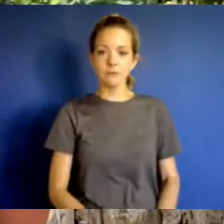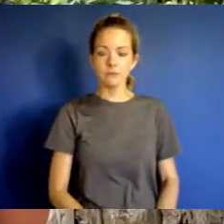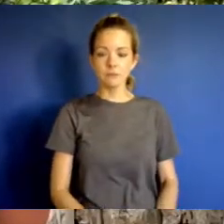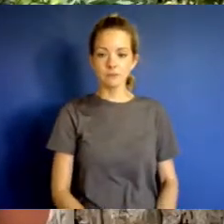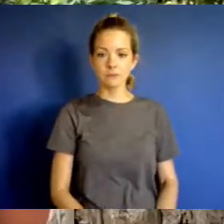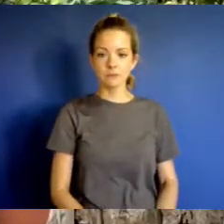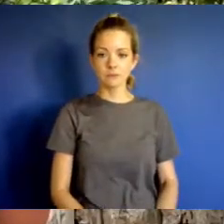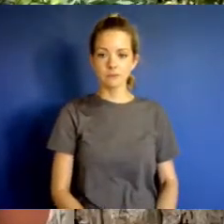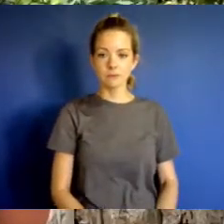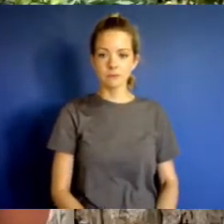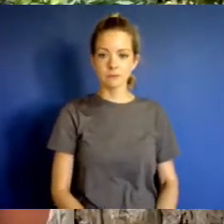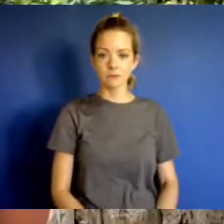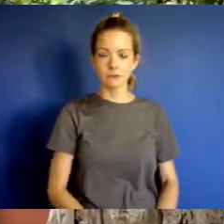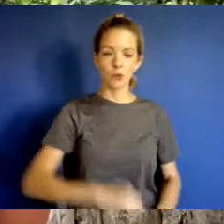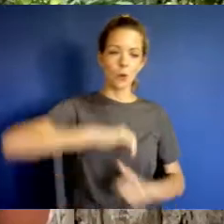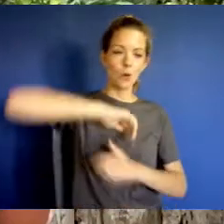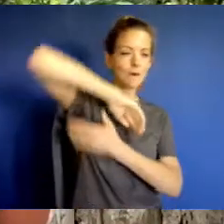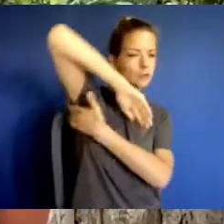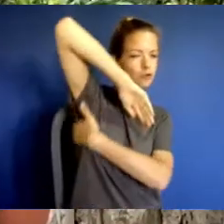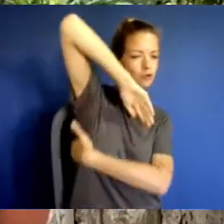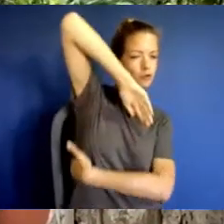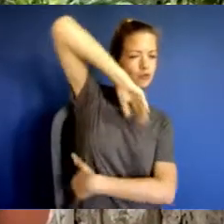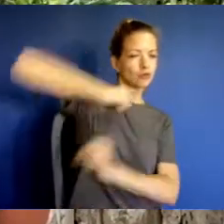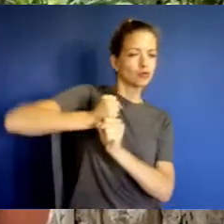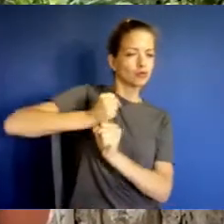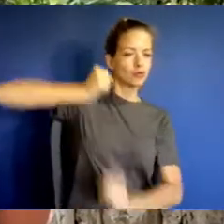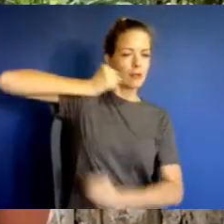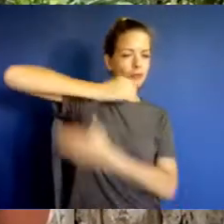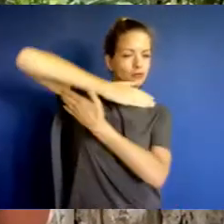So you're getting a stretch all the way down the side of the body.